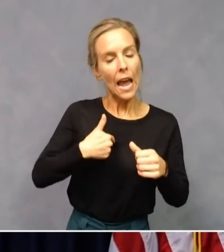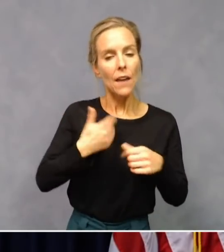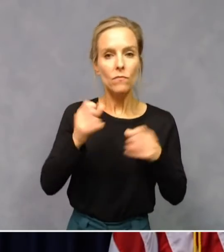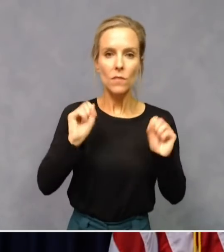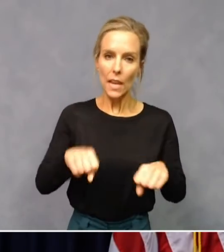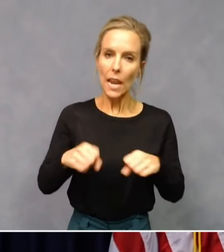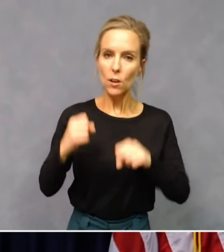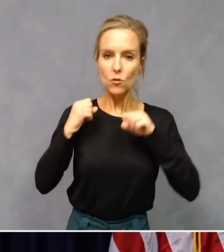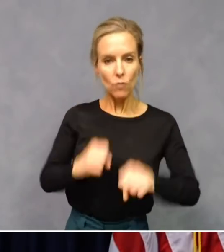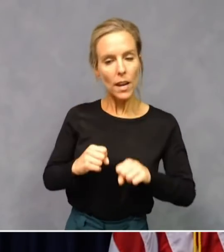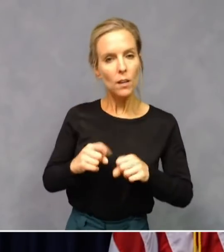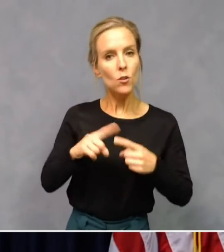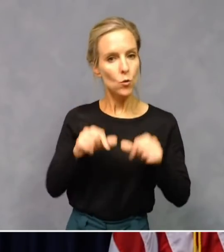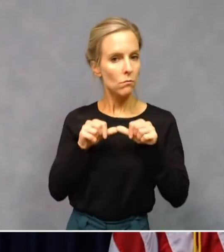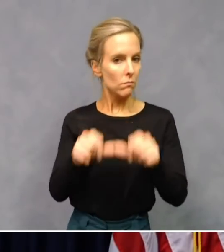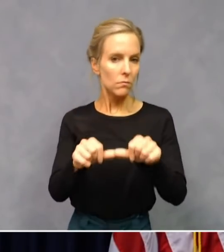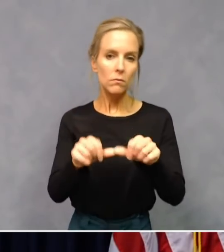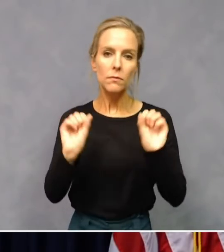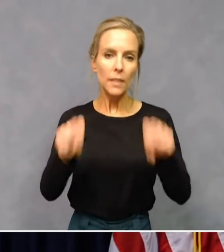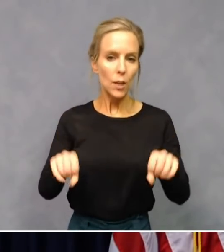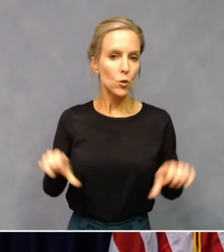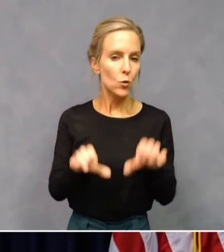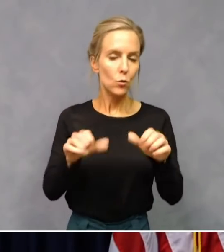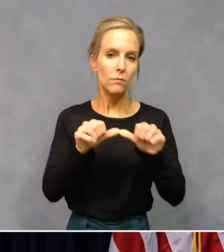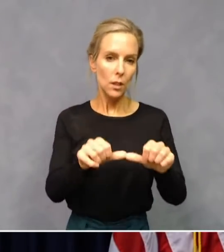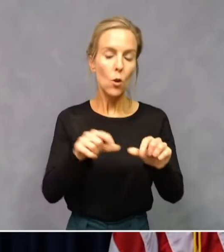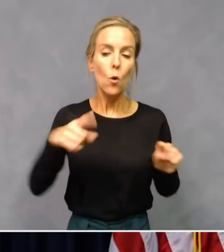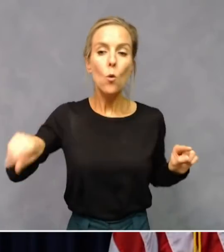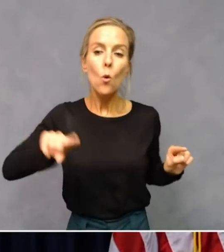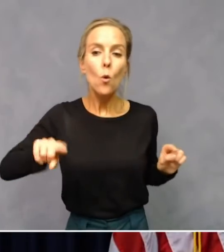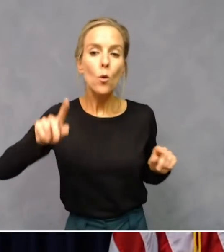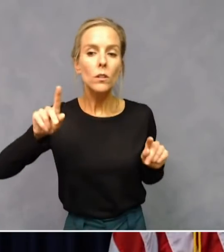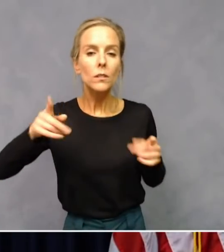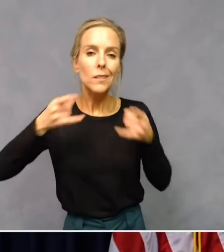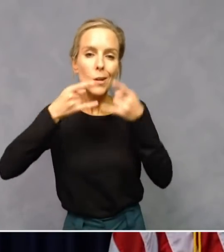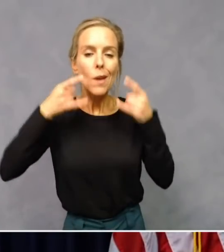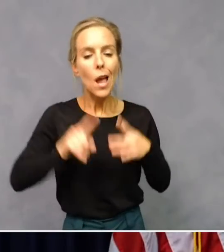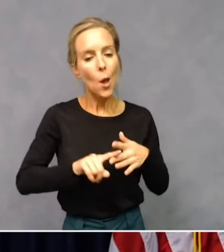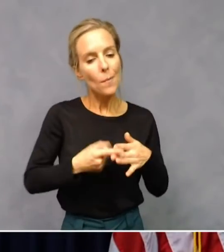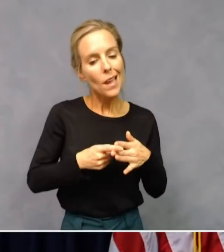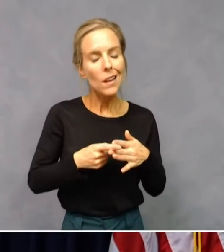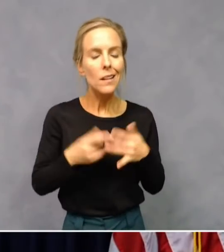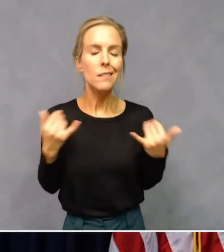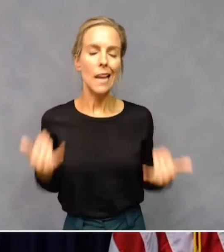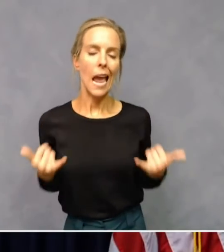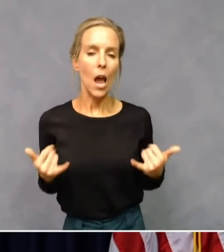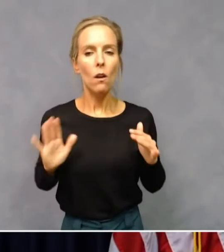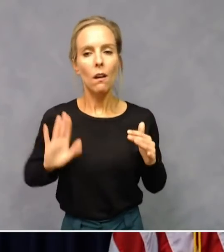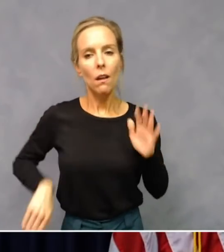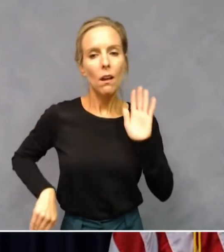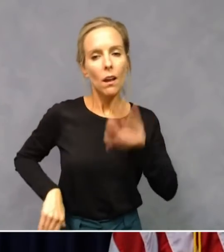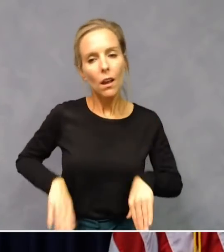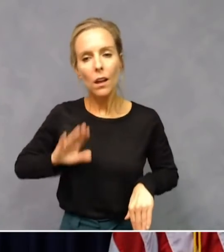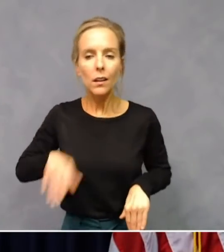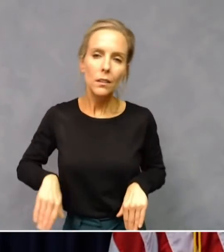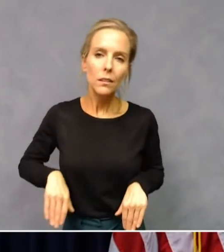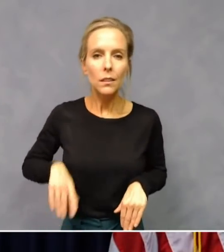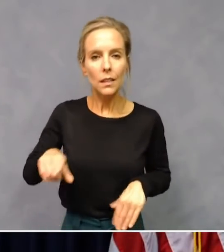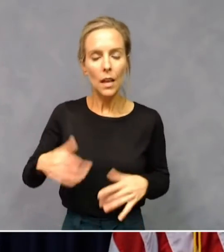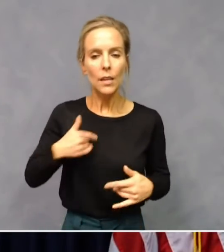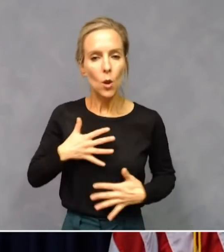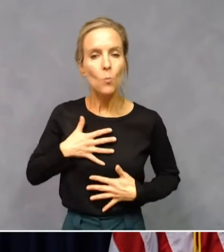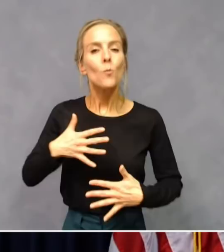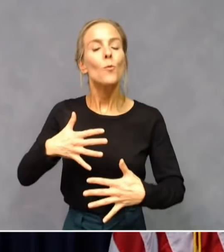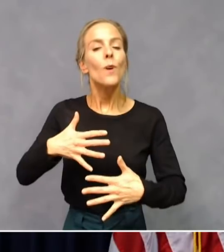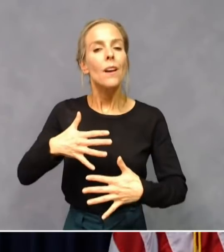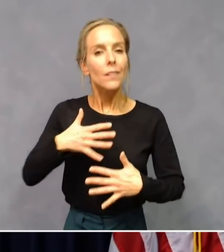continue doing so. That those who wore it in the beginning and are struggling now get a breath of